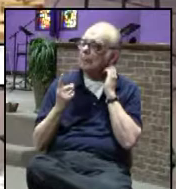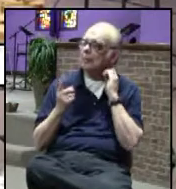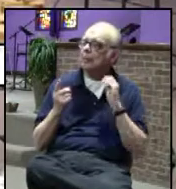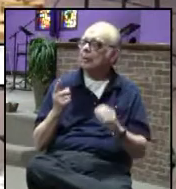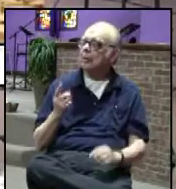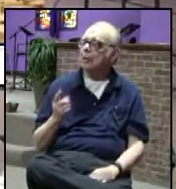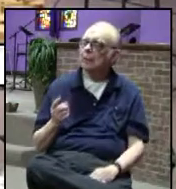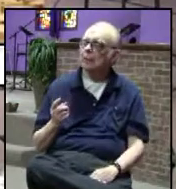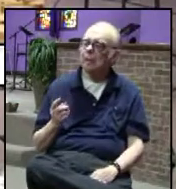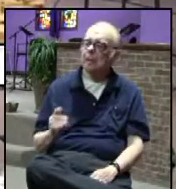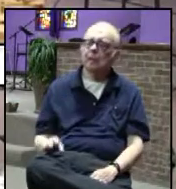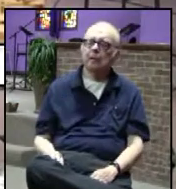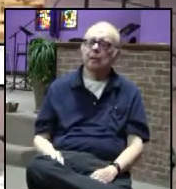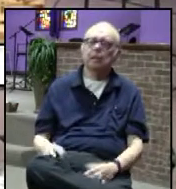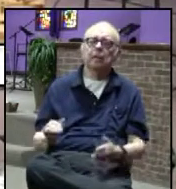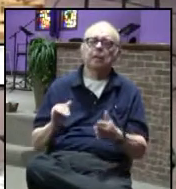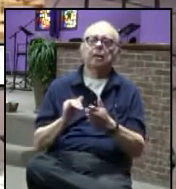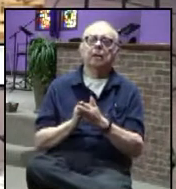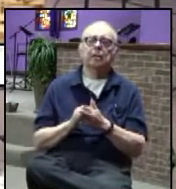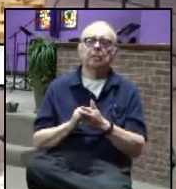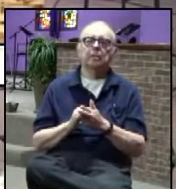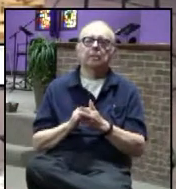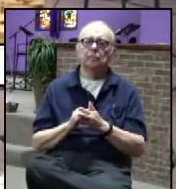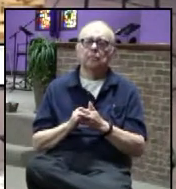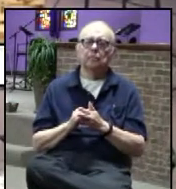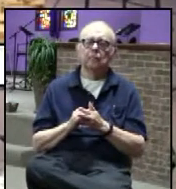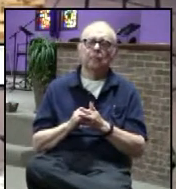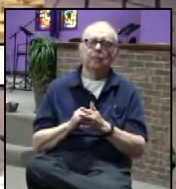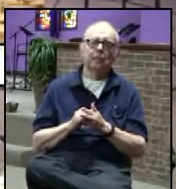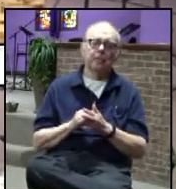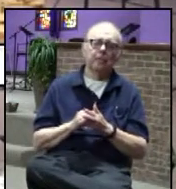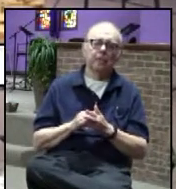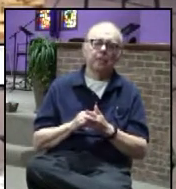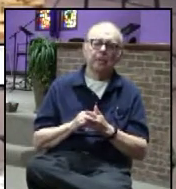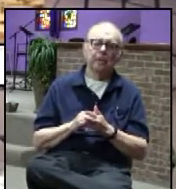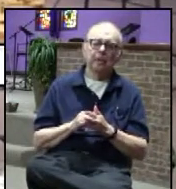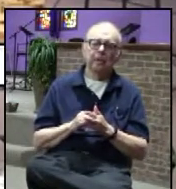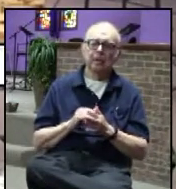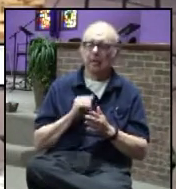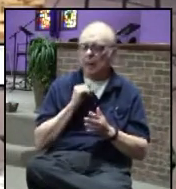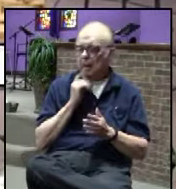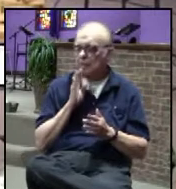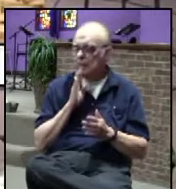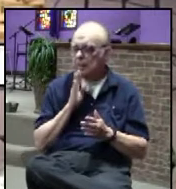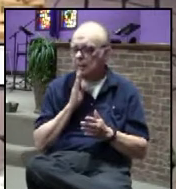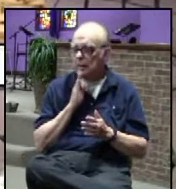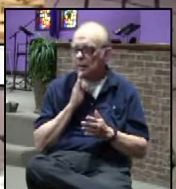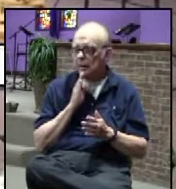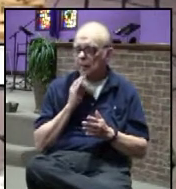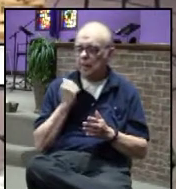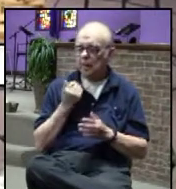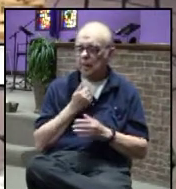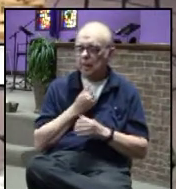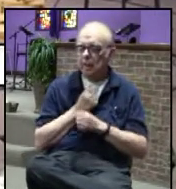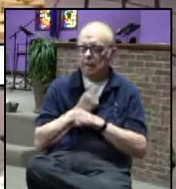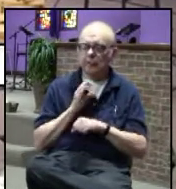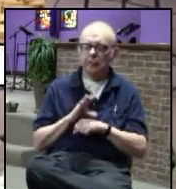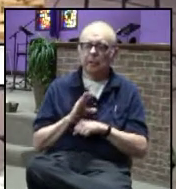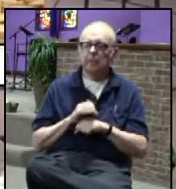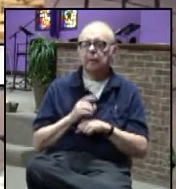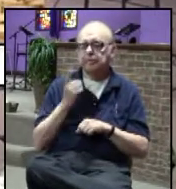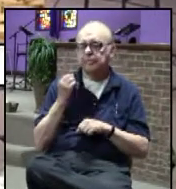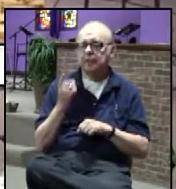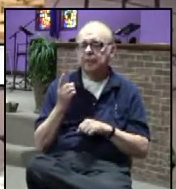understand that this is an awkward message. We've been talking about our love, our church, and